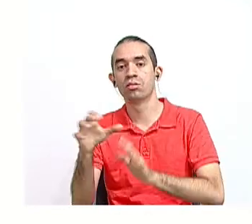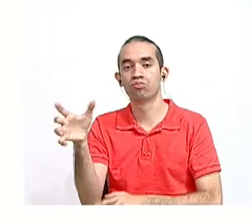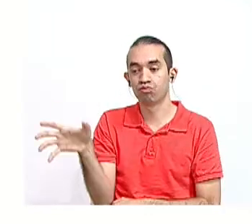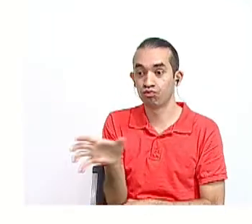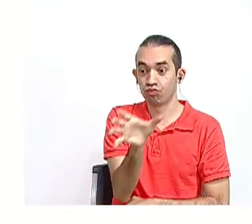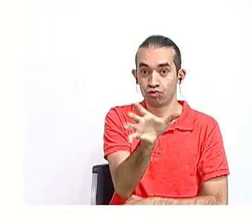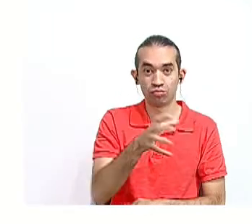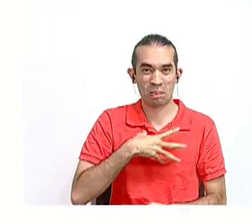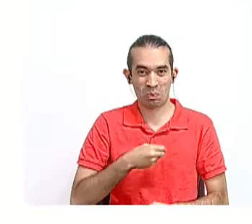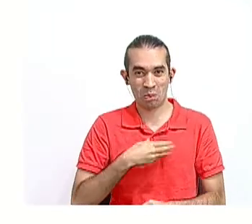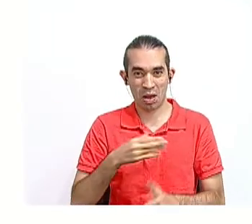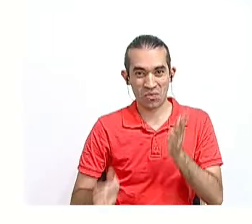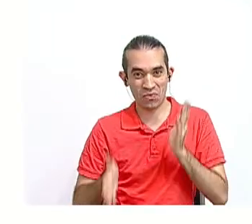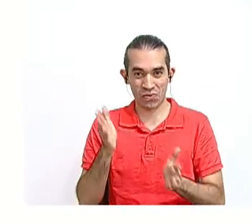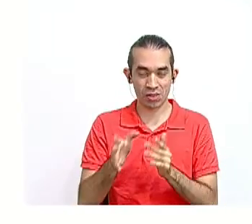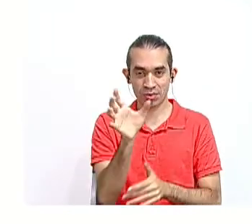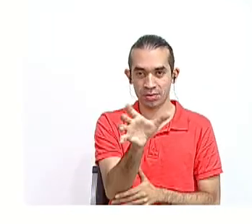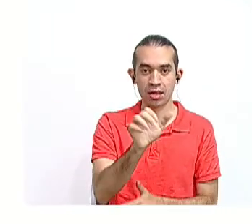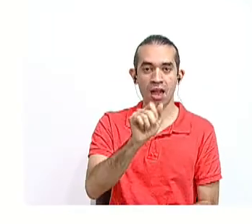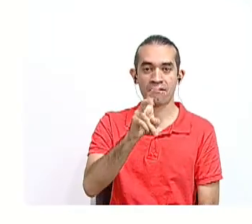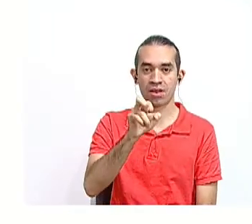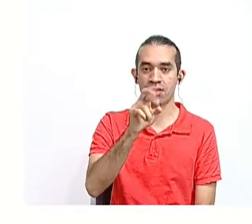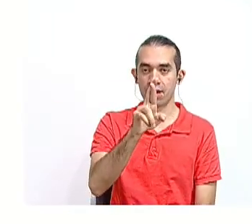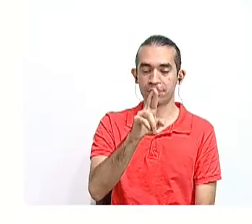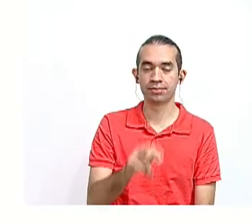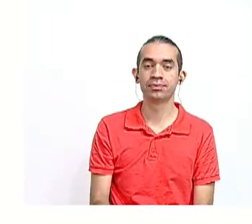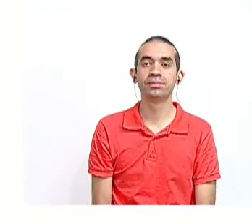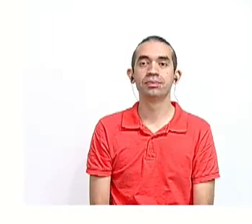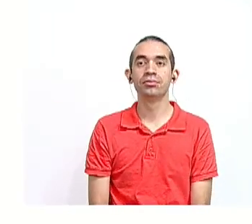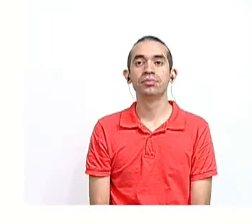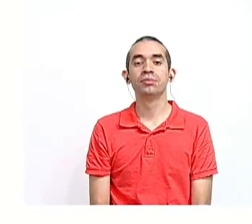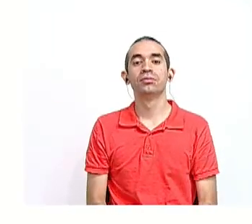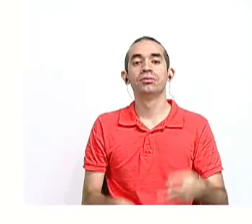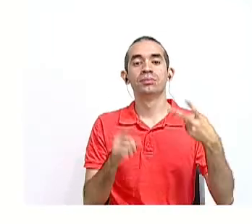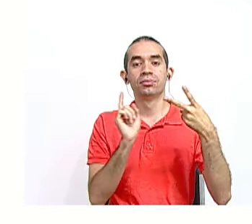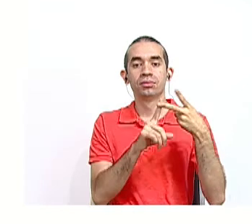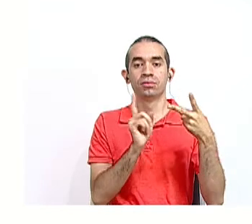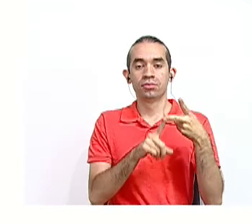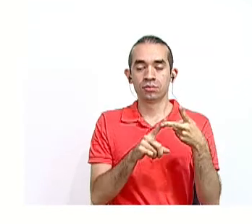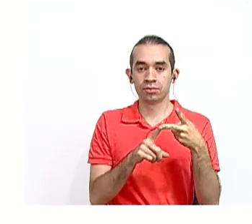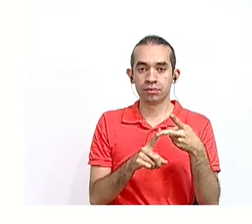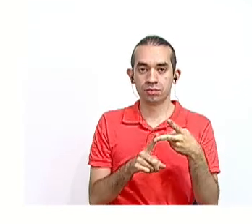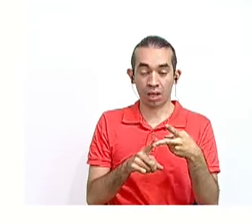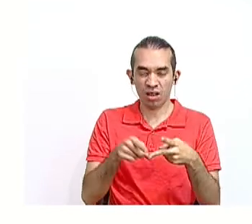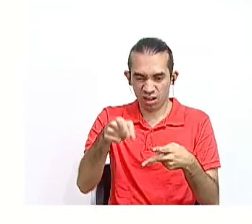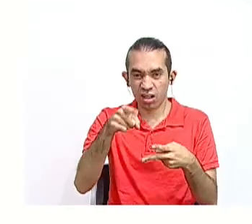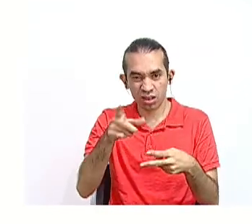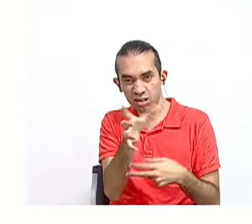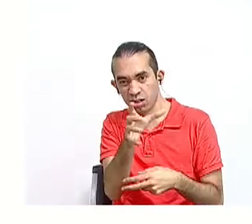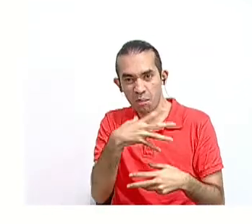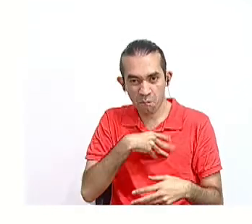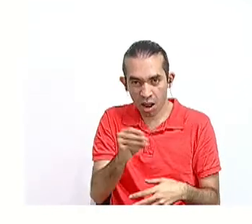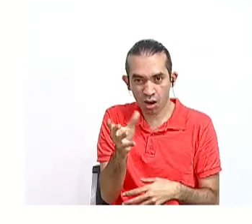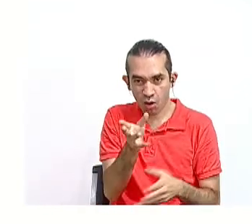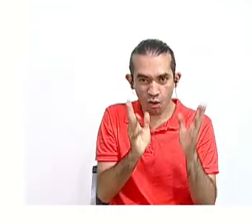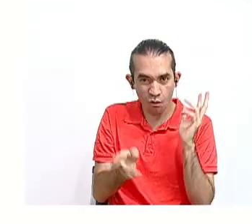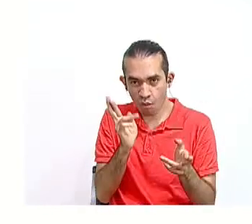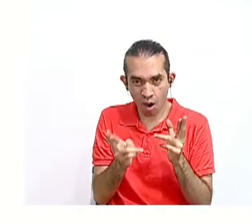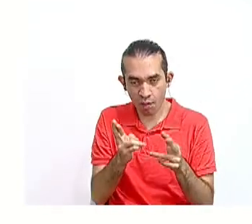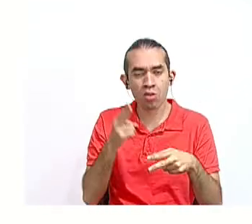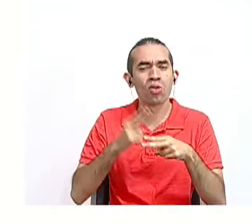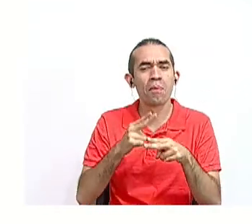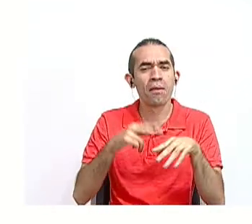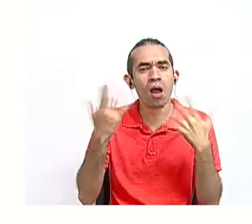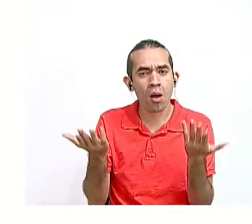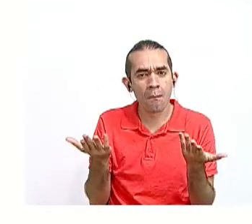avatar. Now, regarding this same question, what was the name of the robot avatar? What is the name of the robot